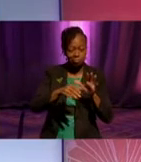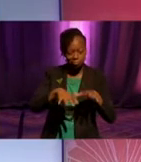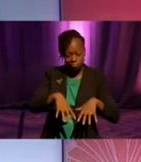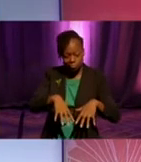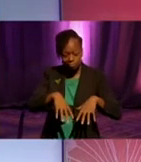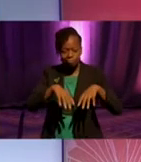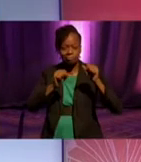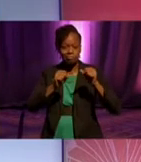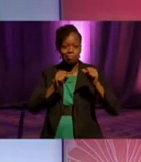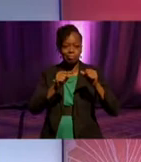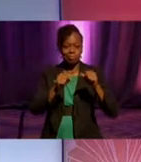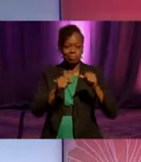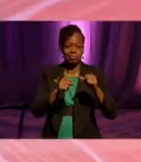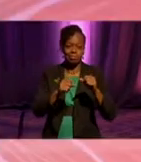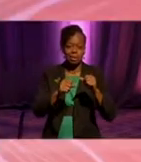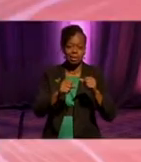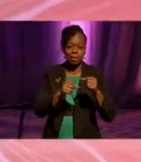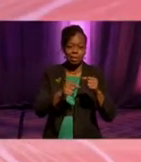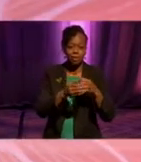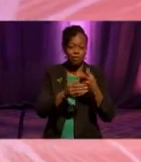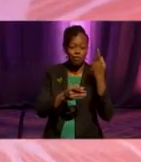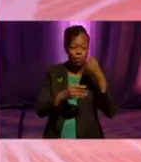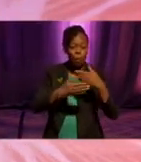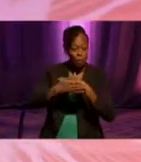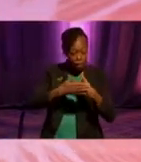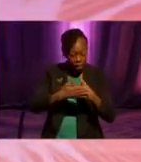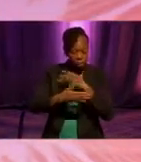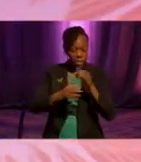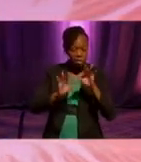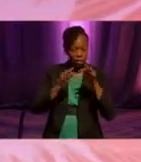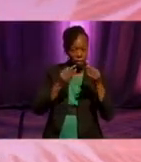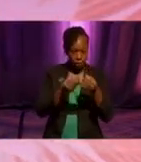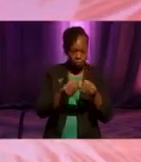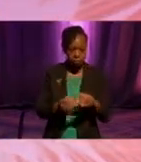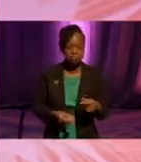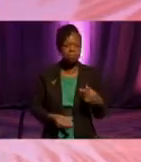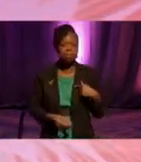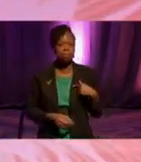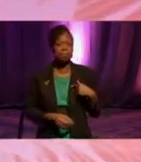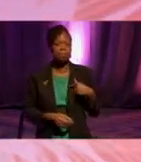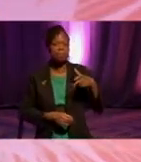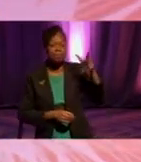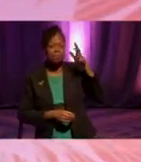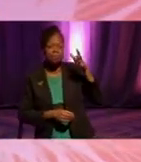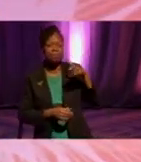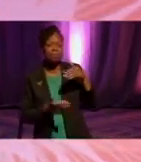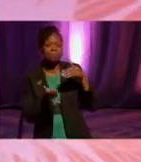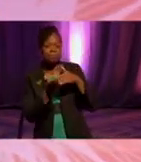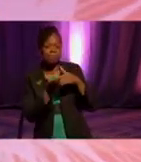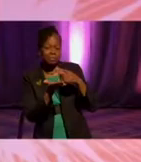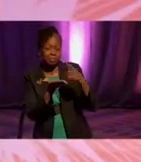and their families? Well, as I was listening to the doctor go through